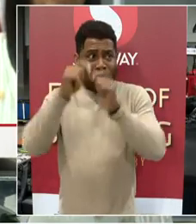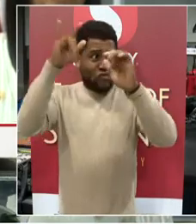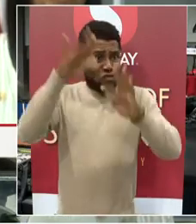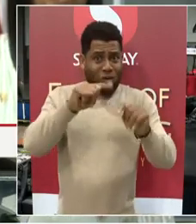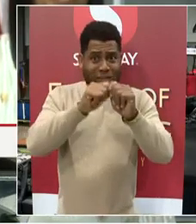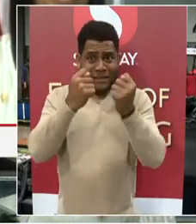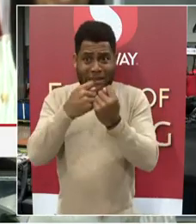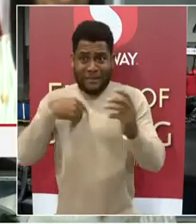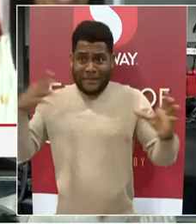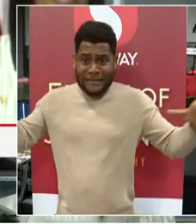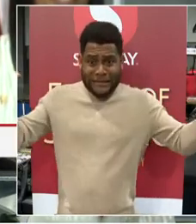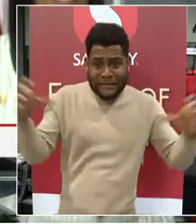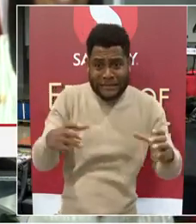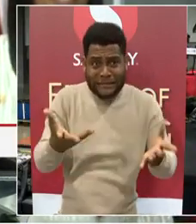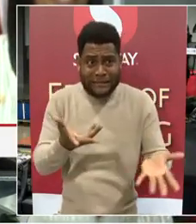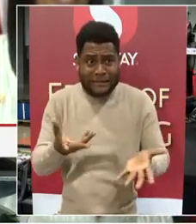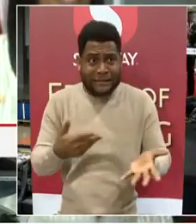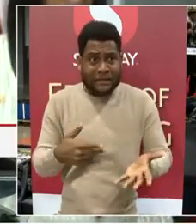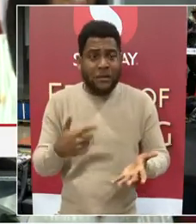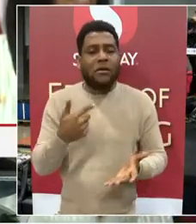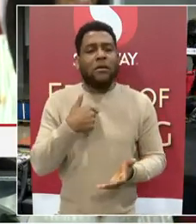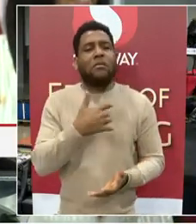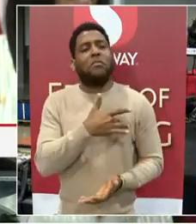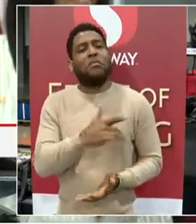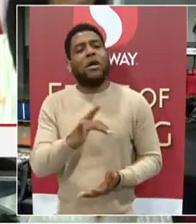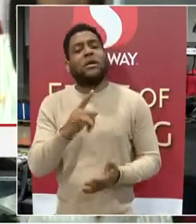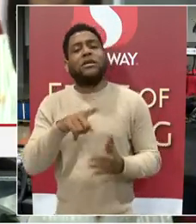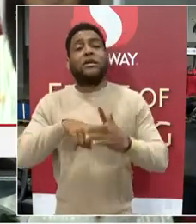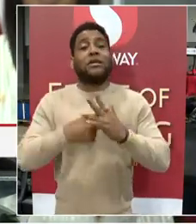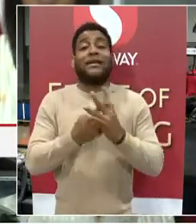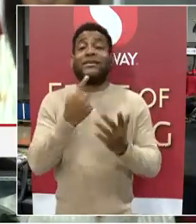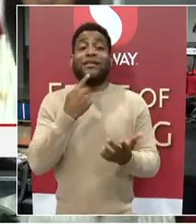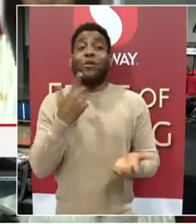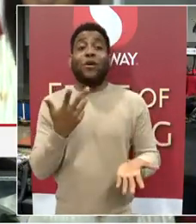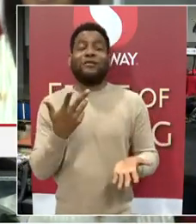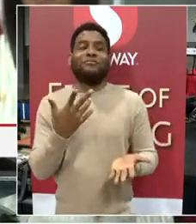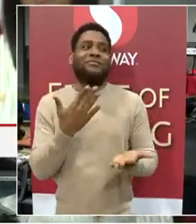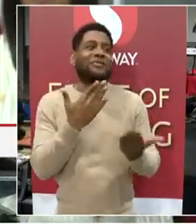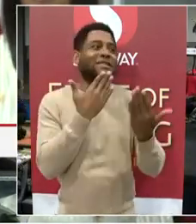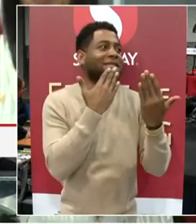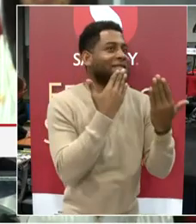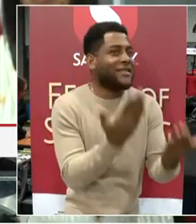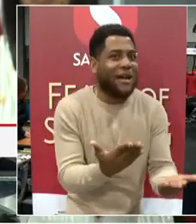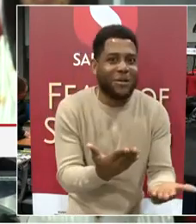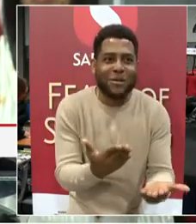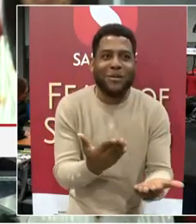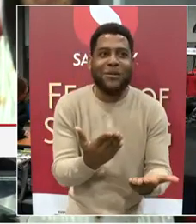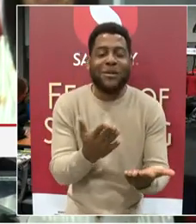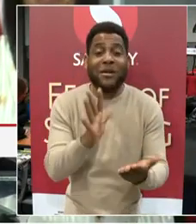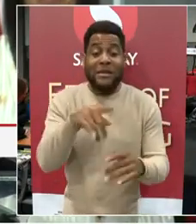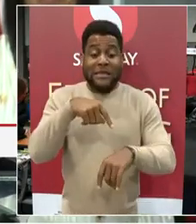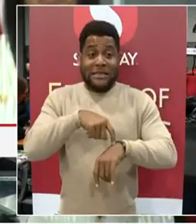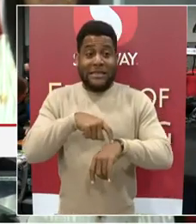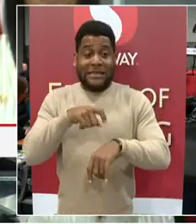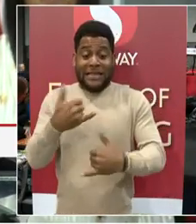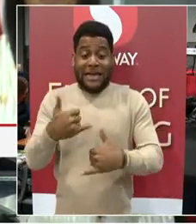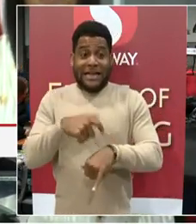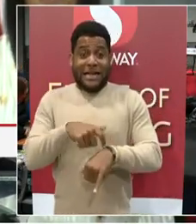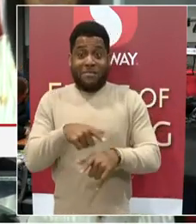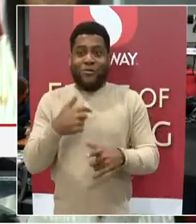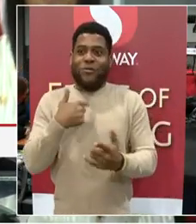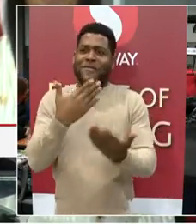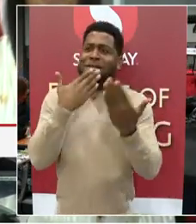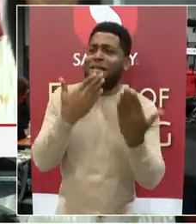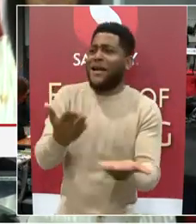start by saying thank you, especially in this season of Thanksgiving. I'm grateful for your